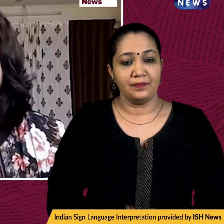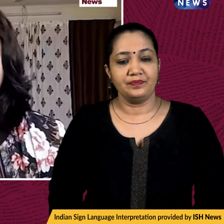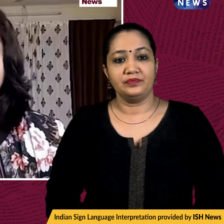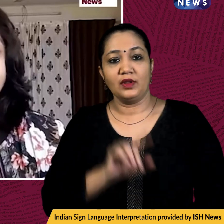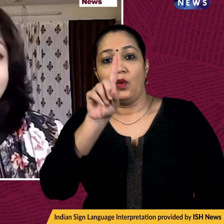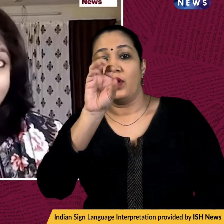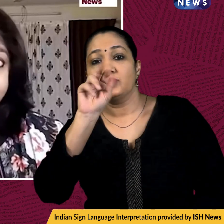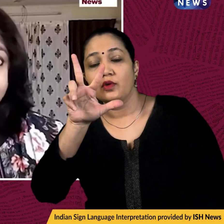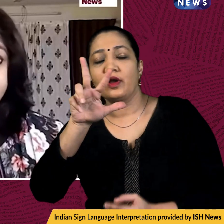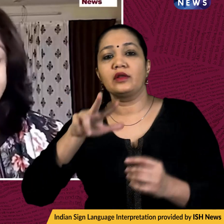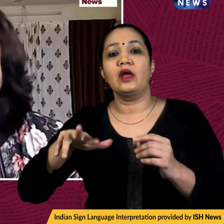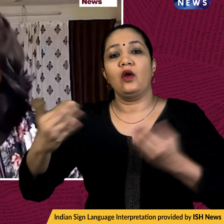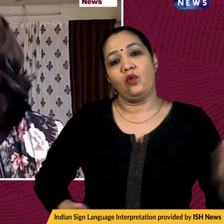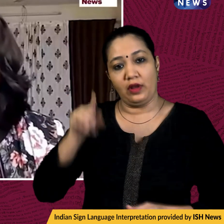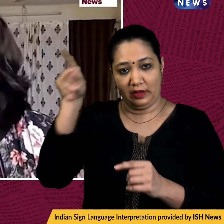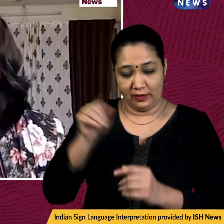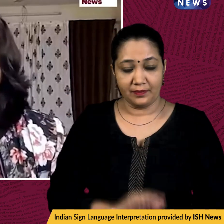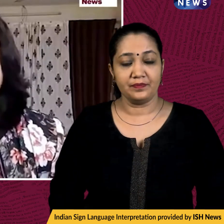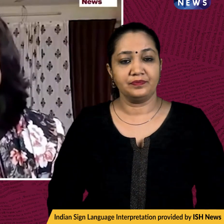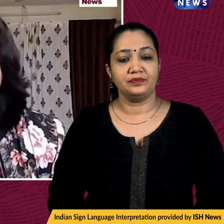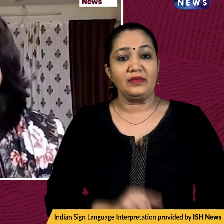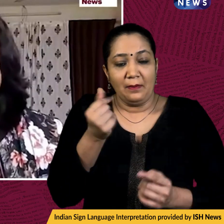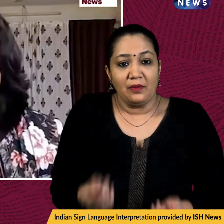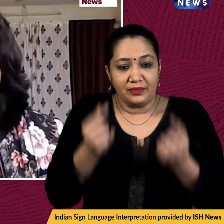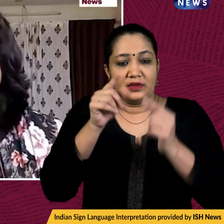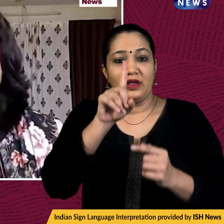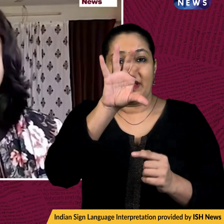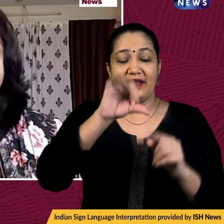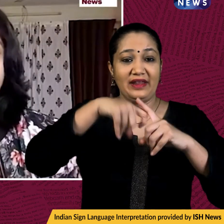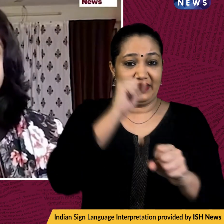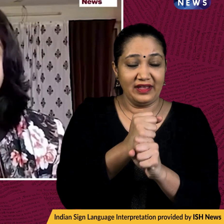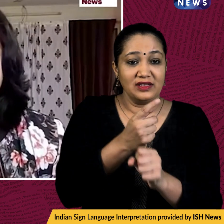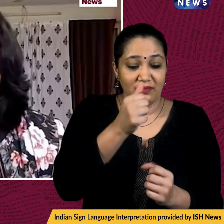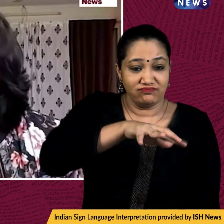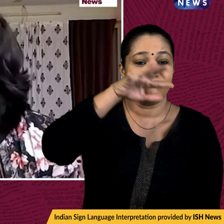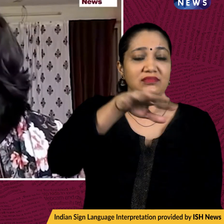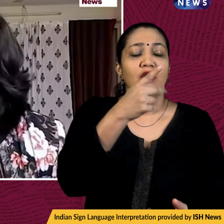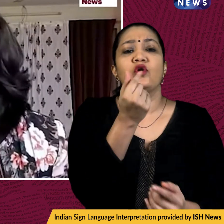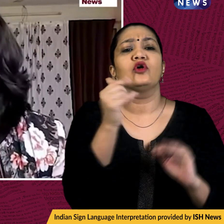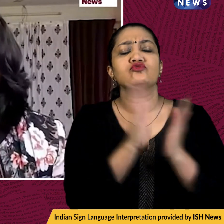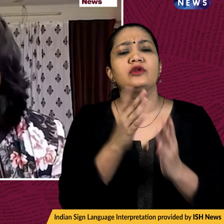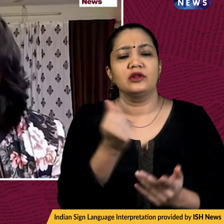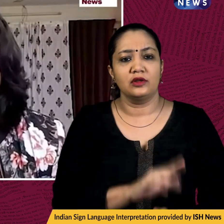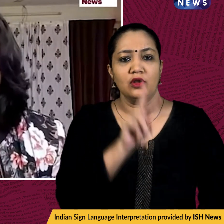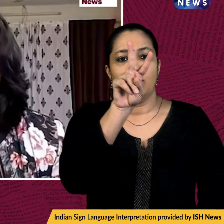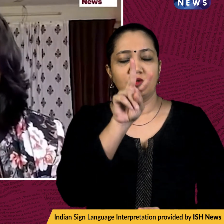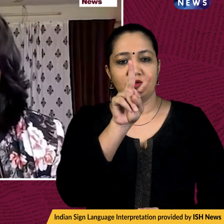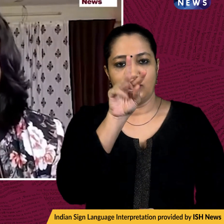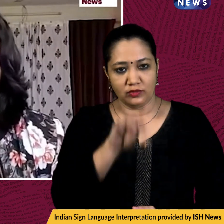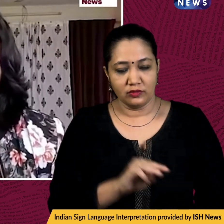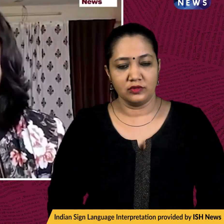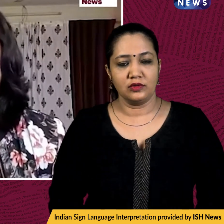and by 108 rupees in Kolkata. With this price hike, a 19 kg commercial cylinder will now cost